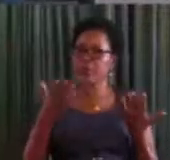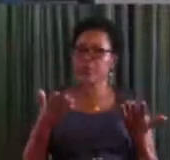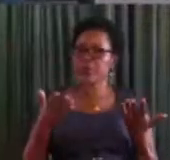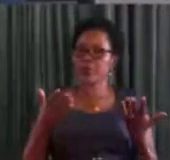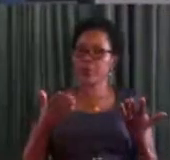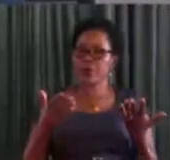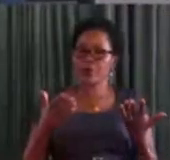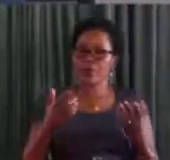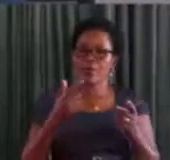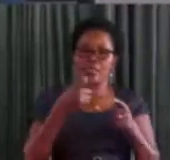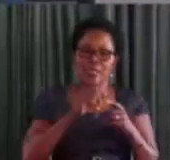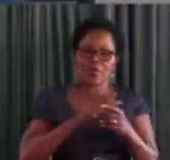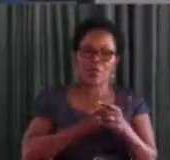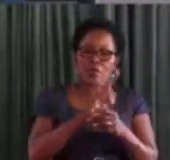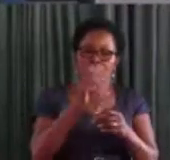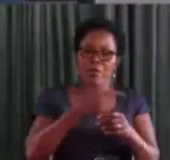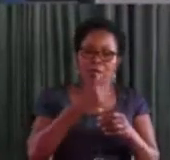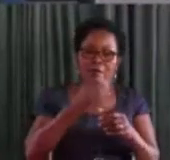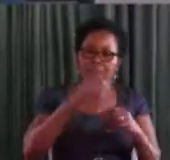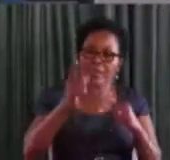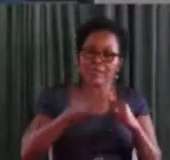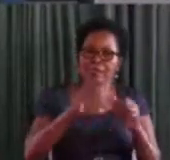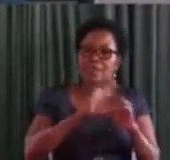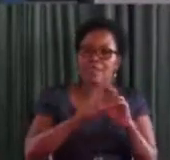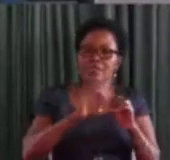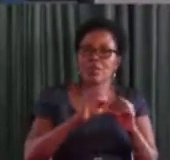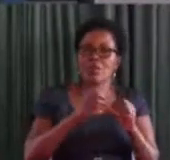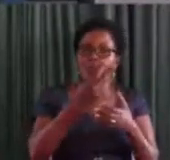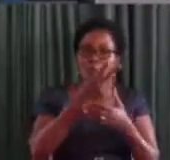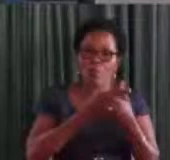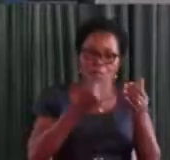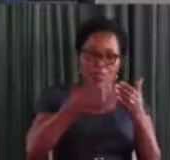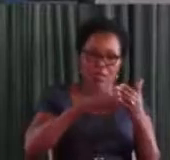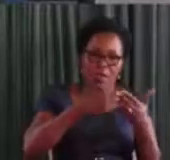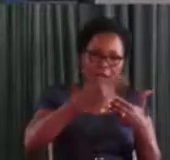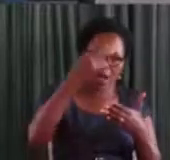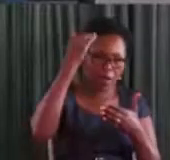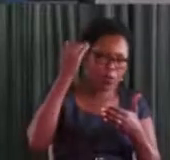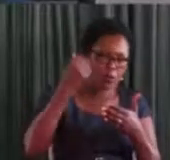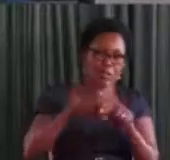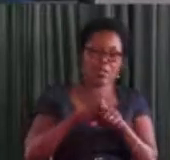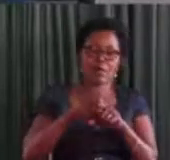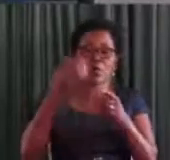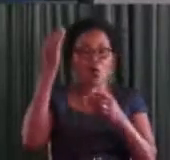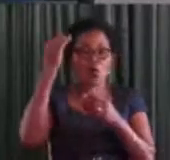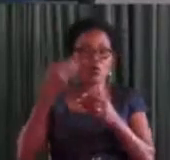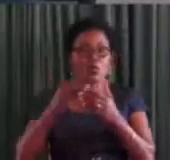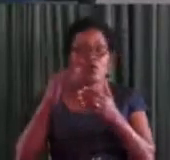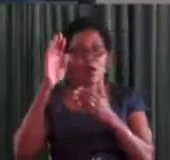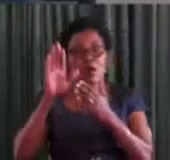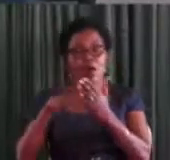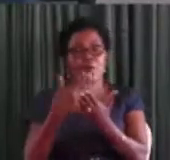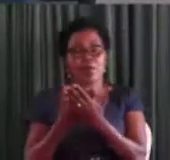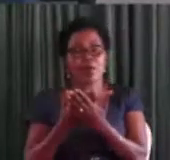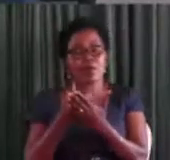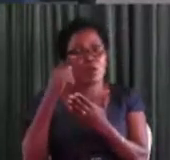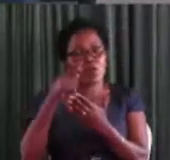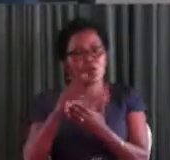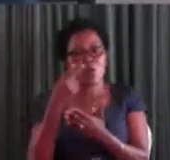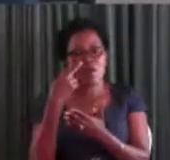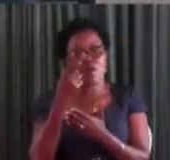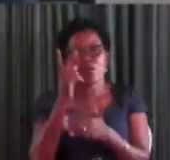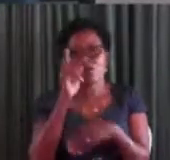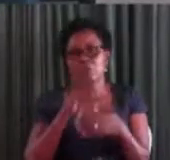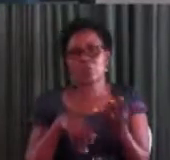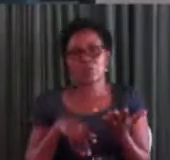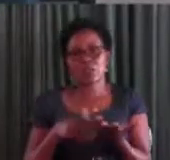cumulatively 6 months, both in the High Court and in the Court of Appeal. What would be a view now that there is